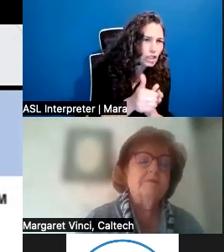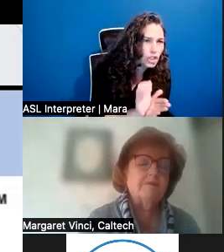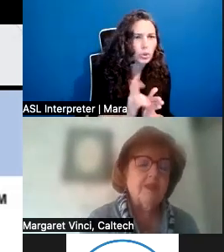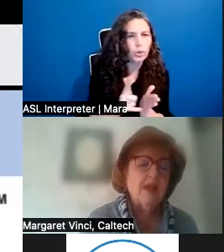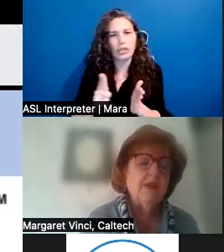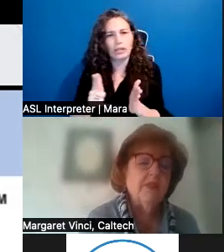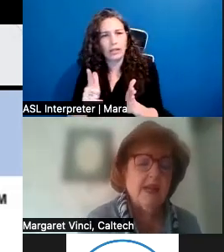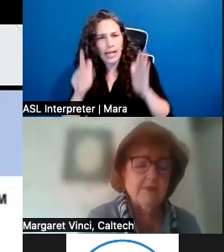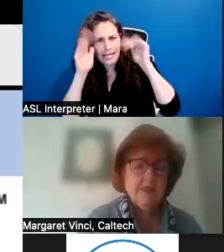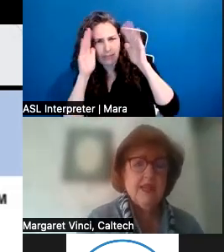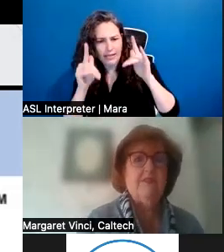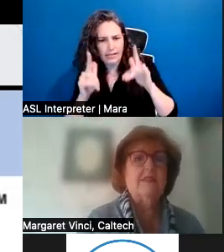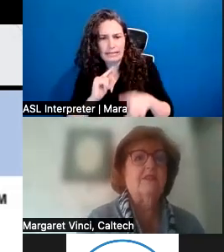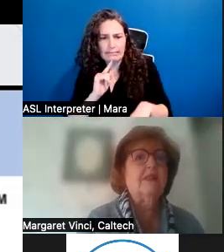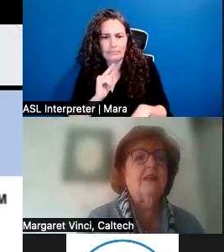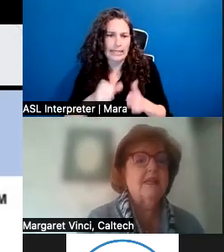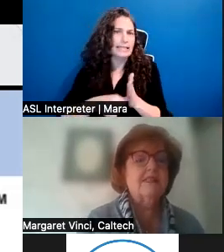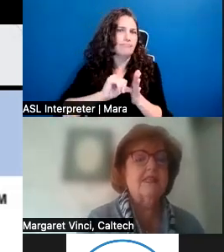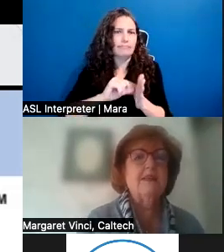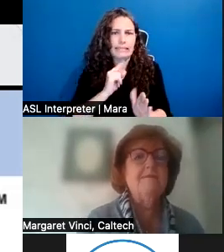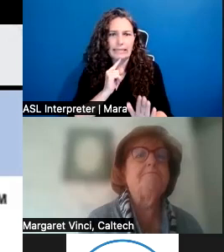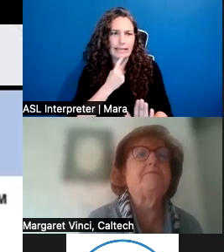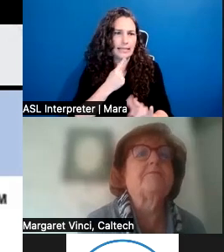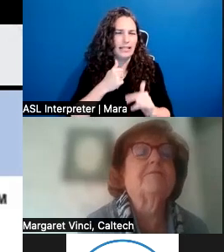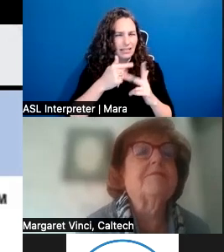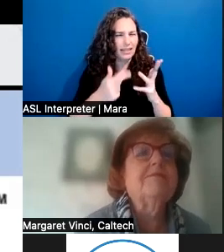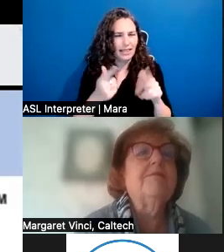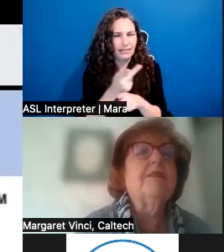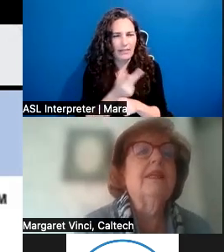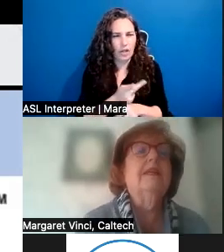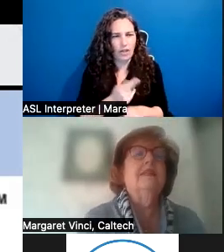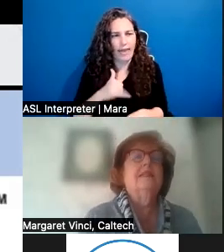are with that event. So next slide.